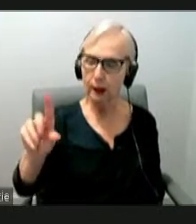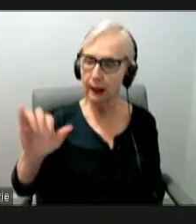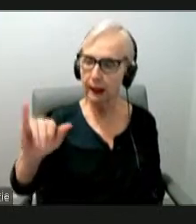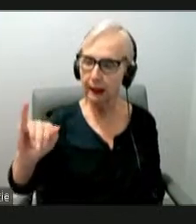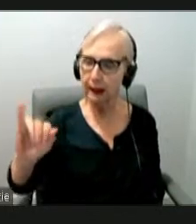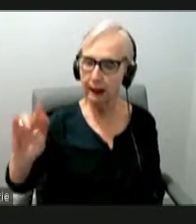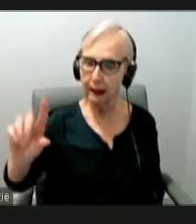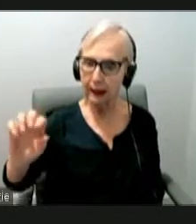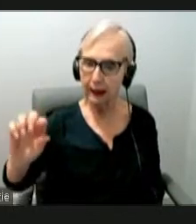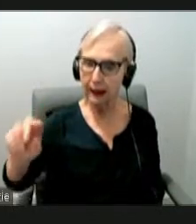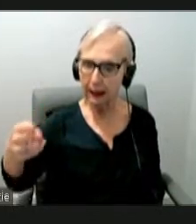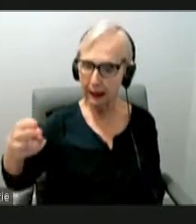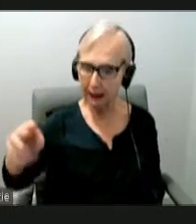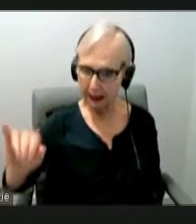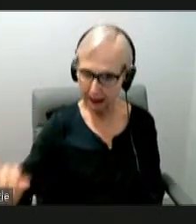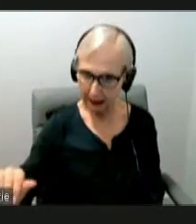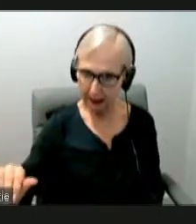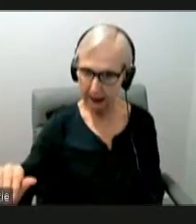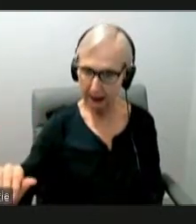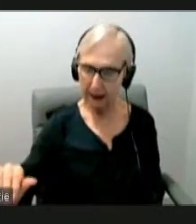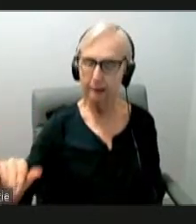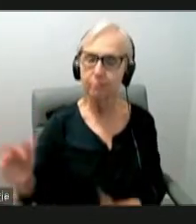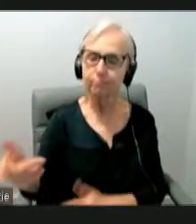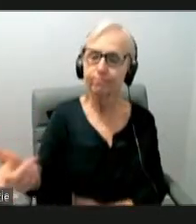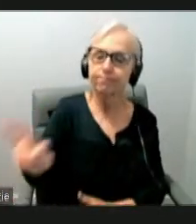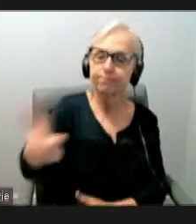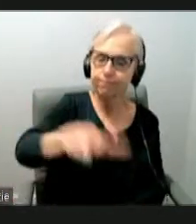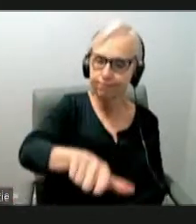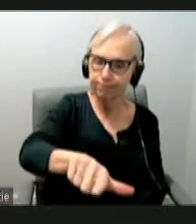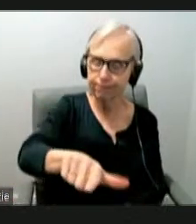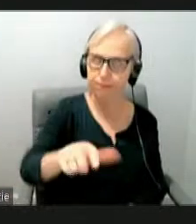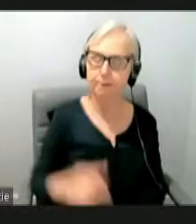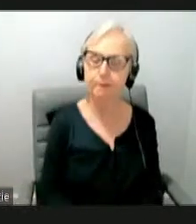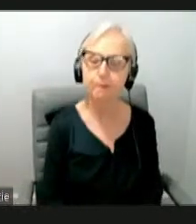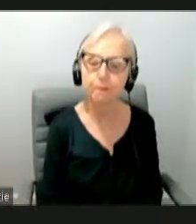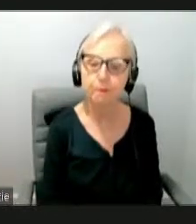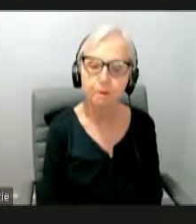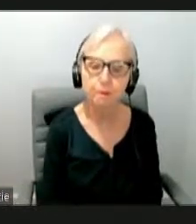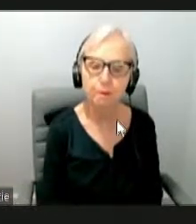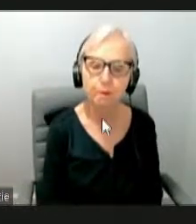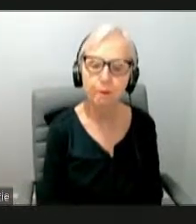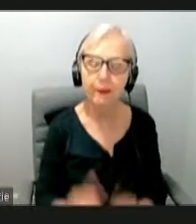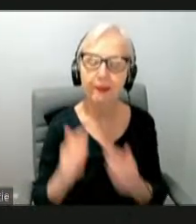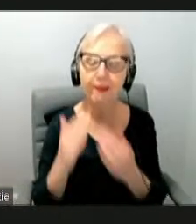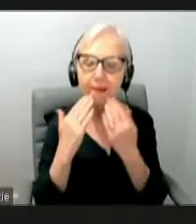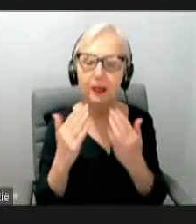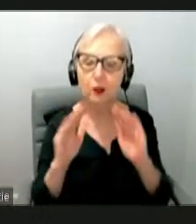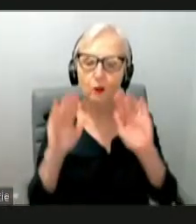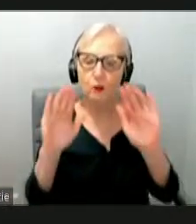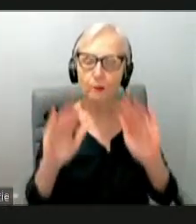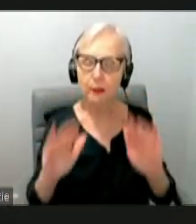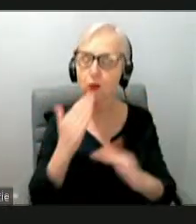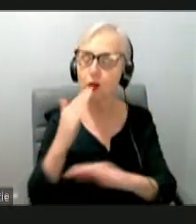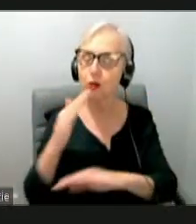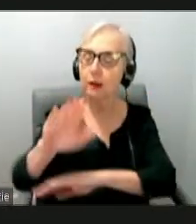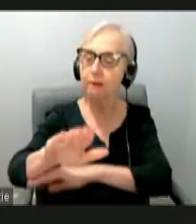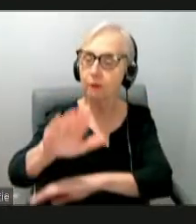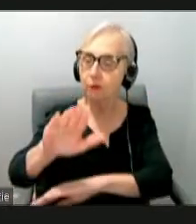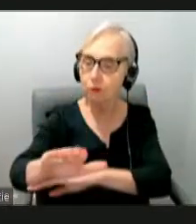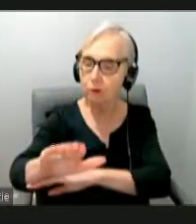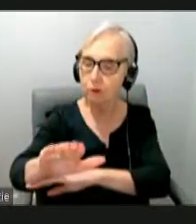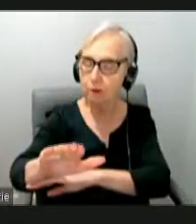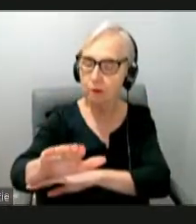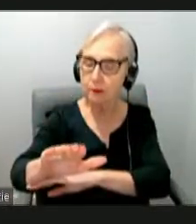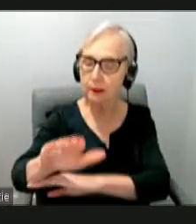COVID-19 incident commander. Dr. Herlihy, I will send it over to you to get started. Great, thank you so much. Good afternoon, everyone.